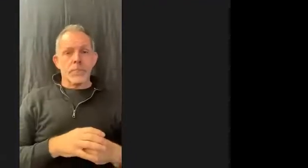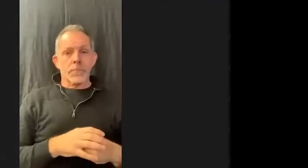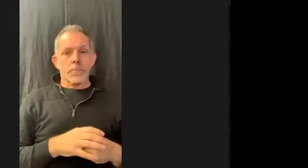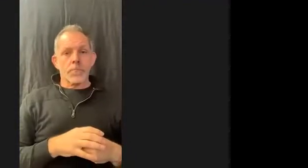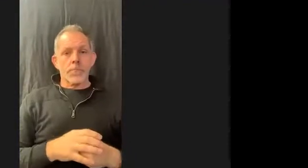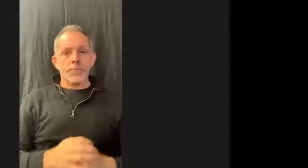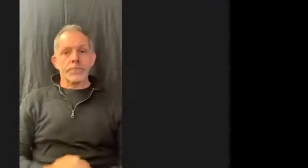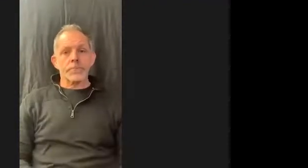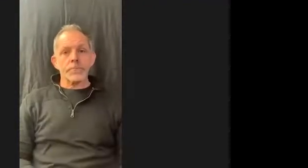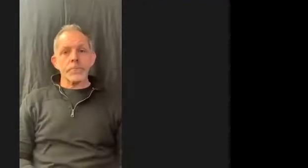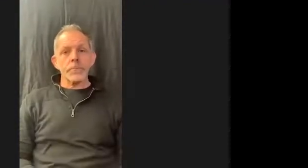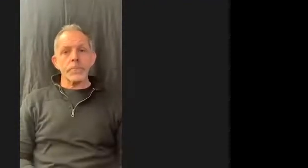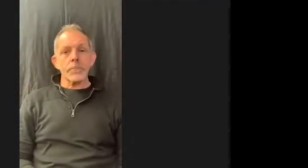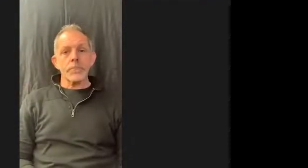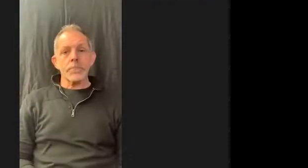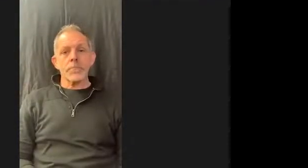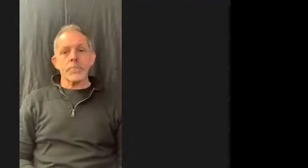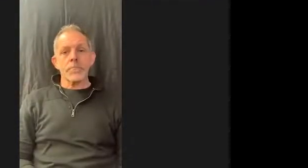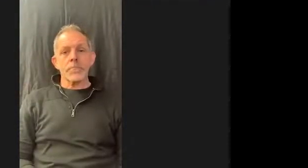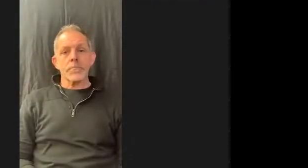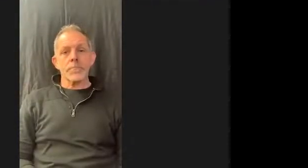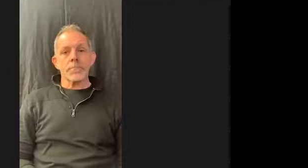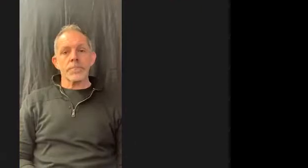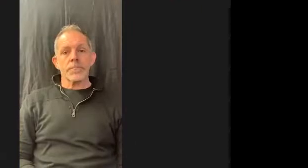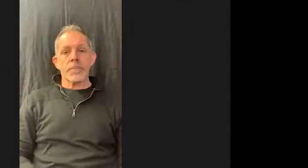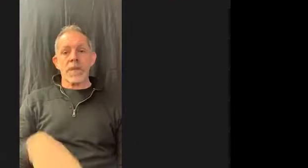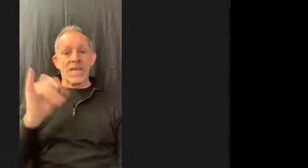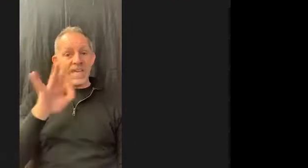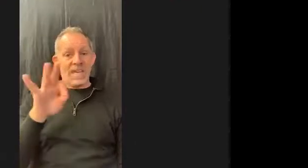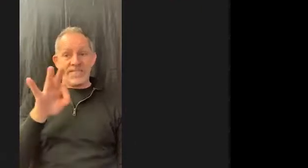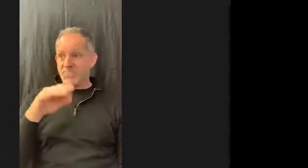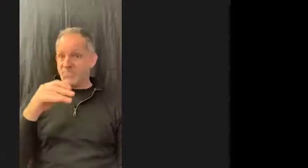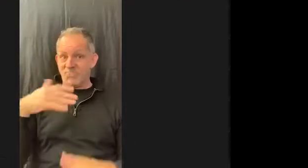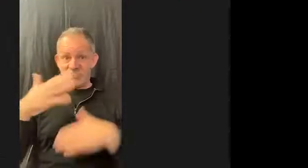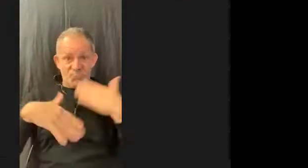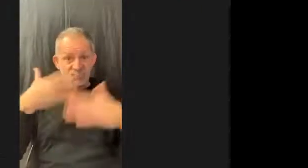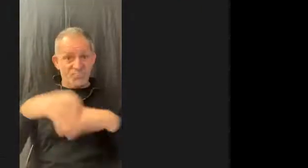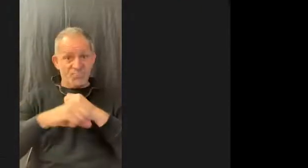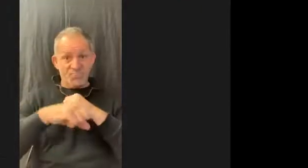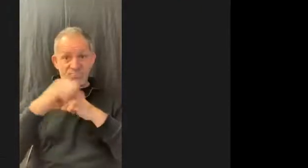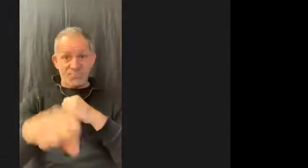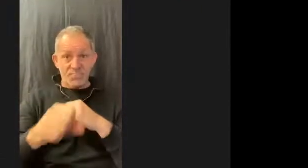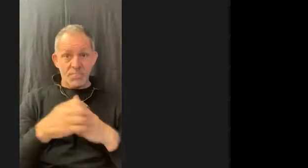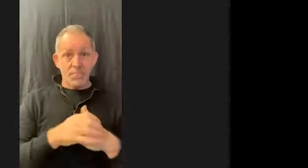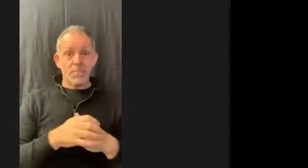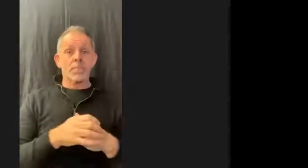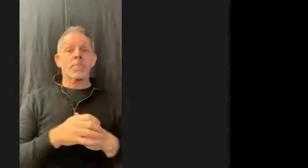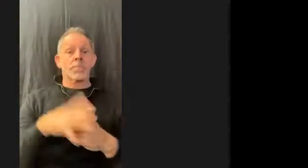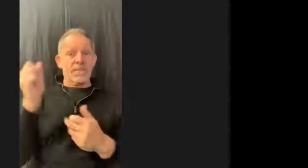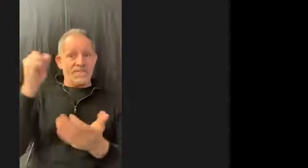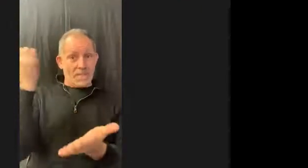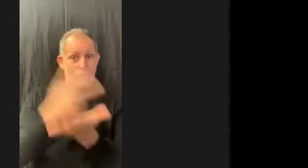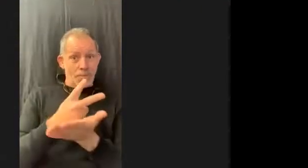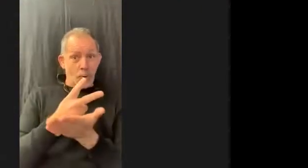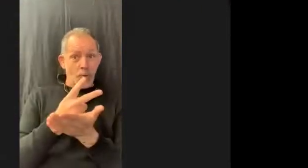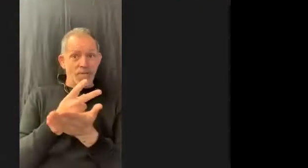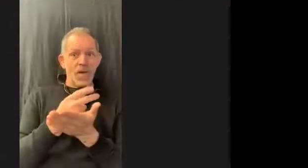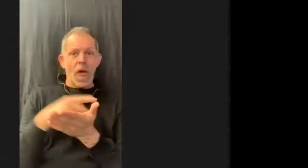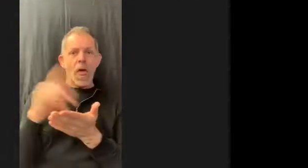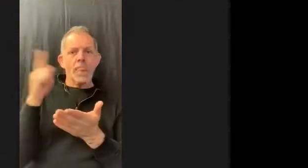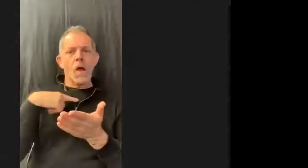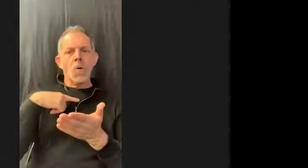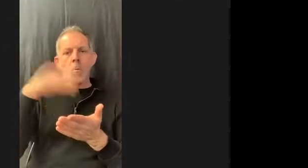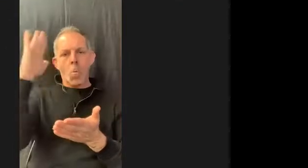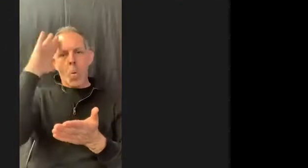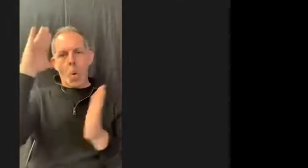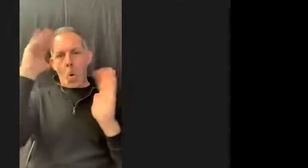extension of the EUA were granted by the Food and Drug Administration, then we would expect a meeting by CDC's